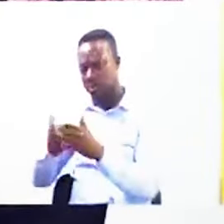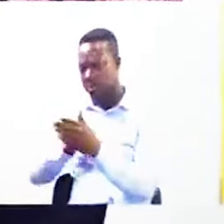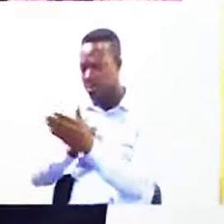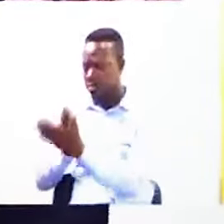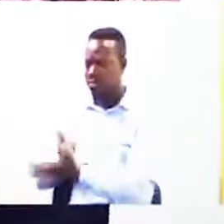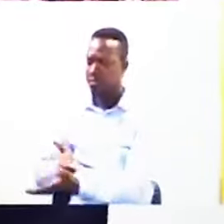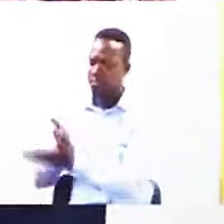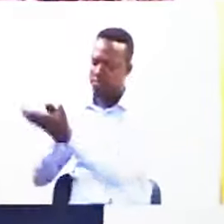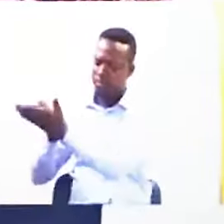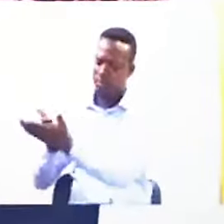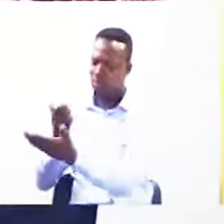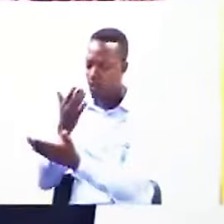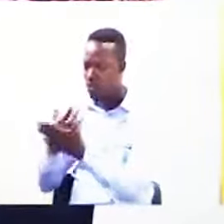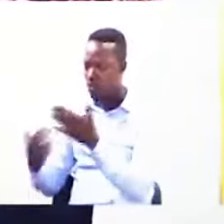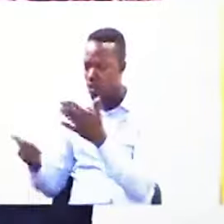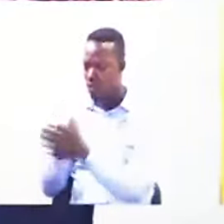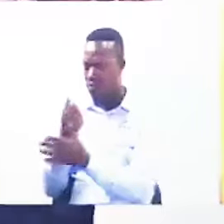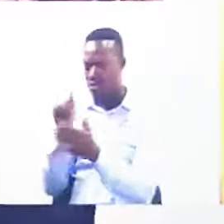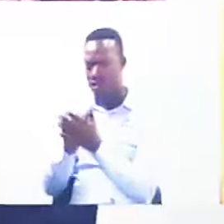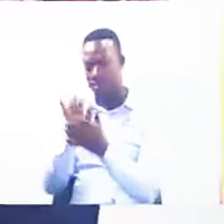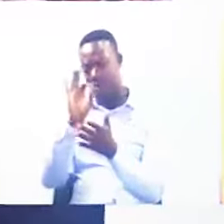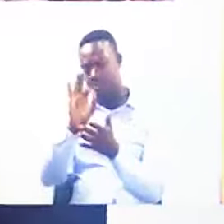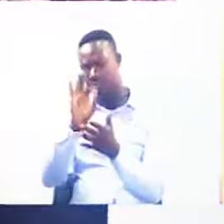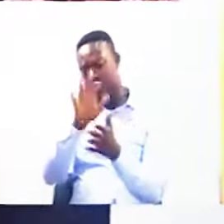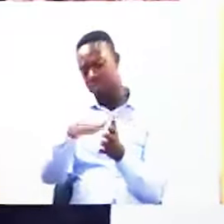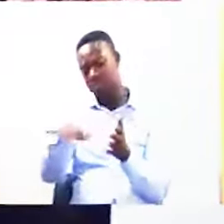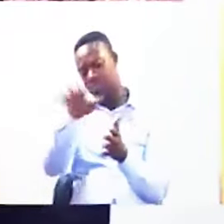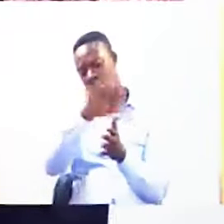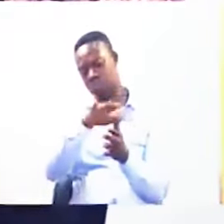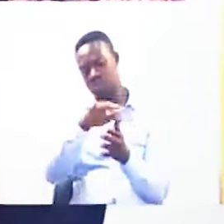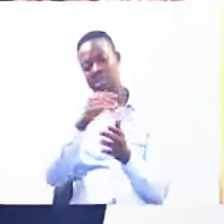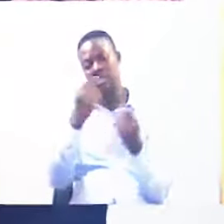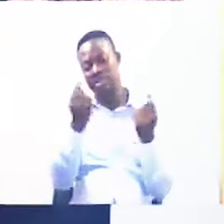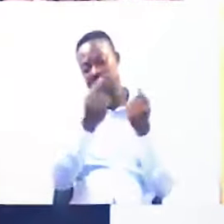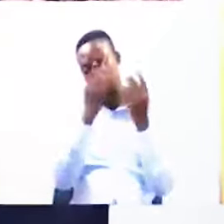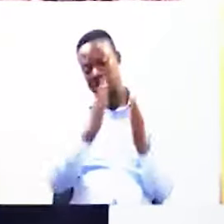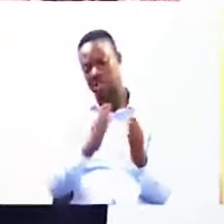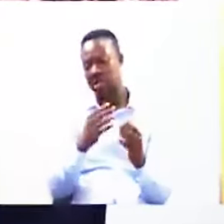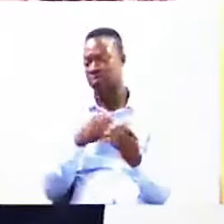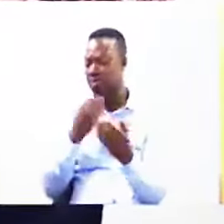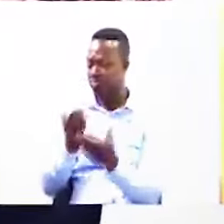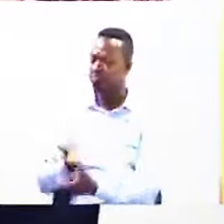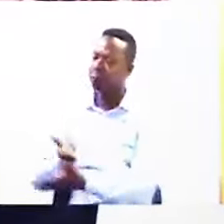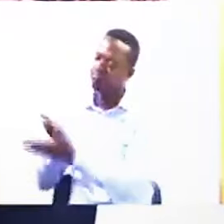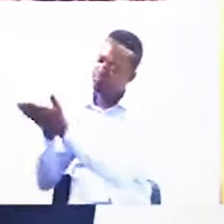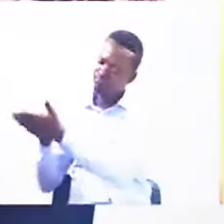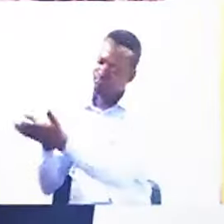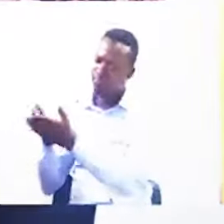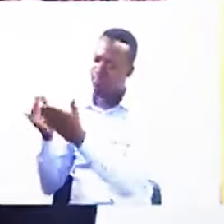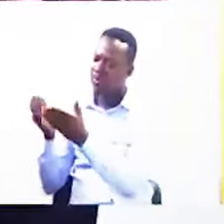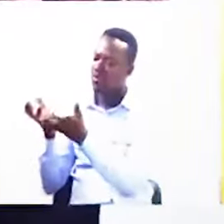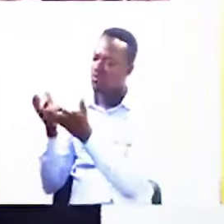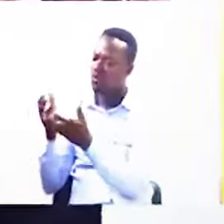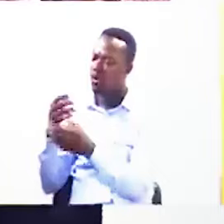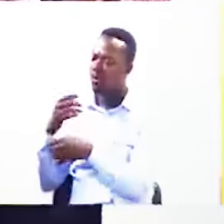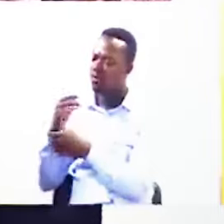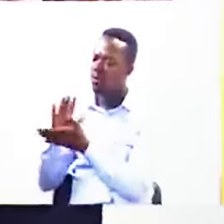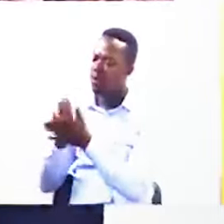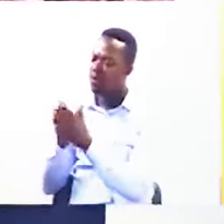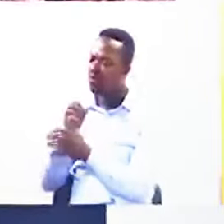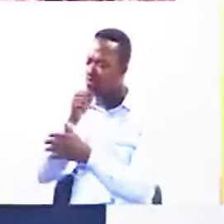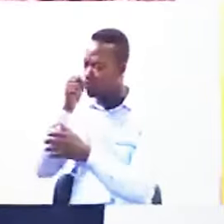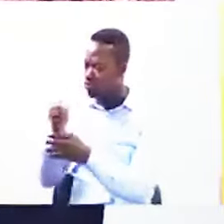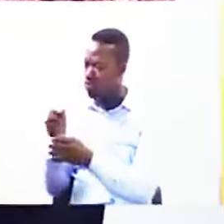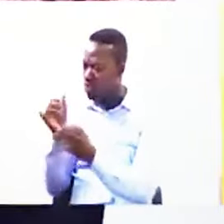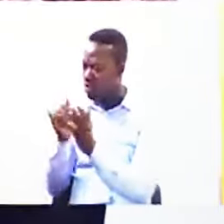the gospel that I preach among the Gentiles. I wanted to be sure I was not running and had not